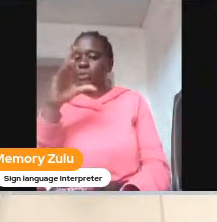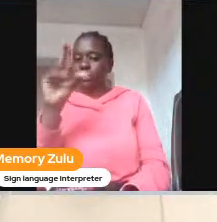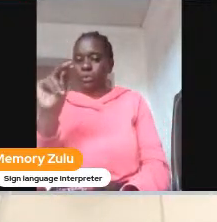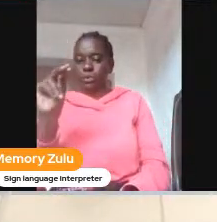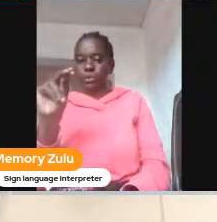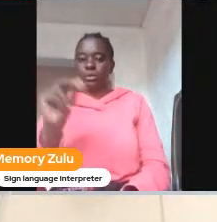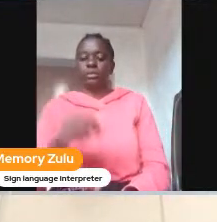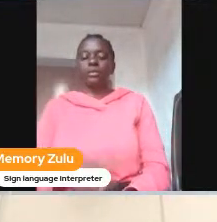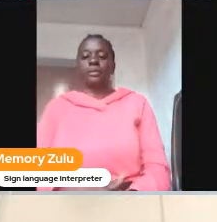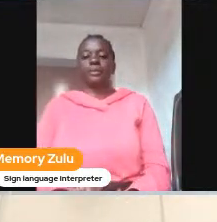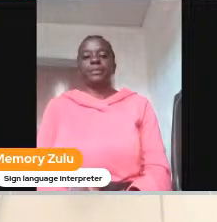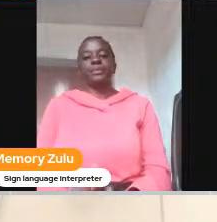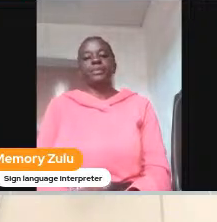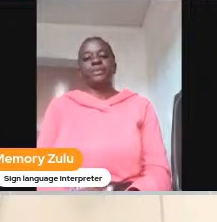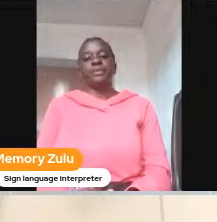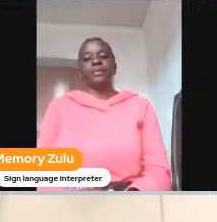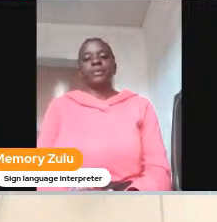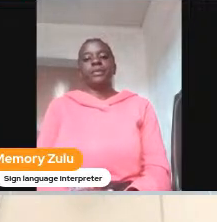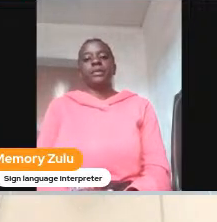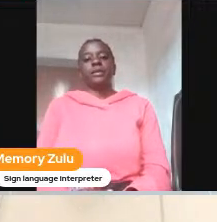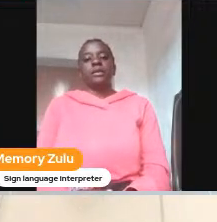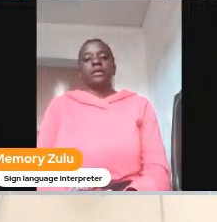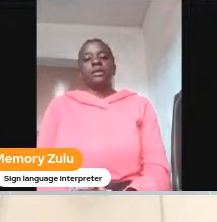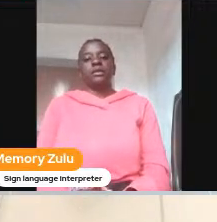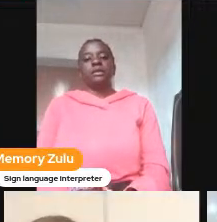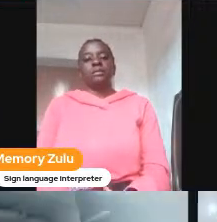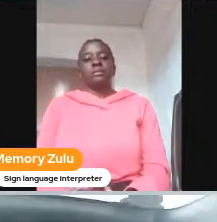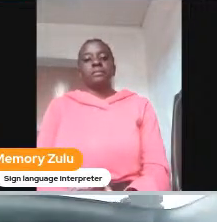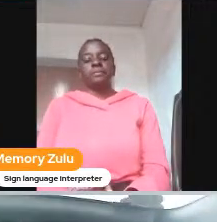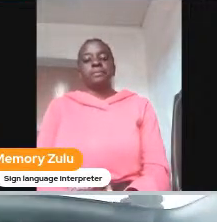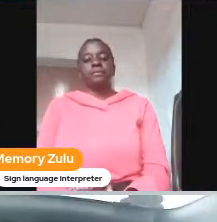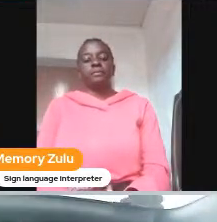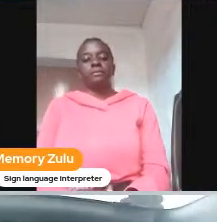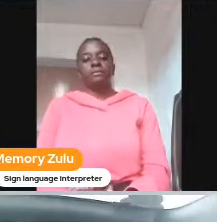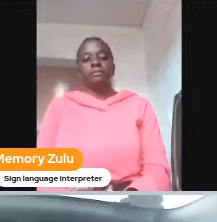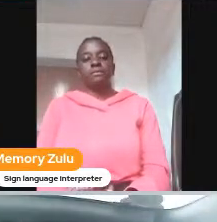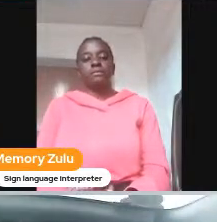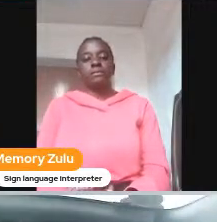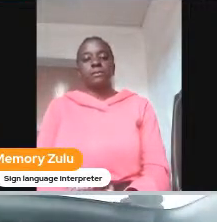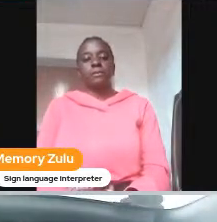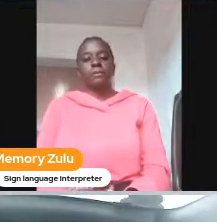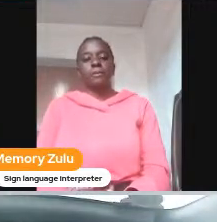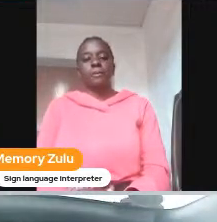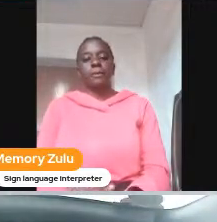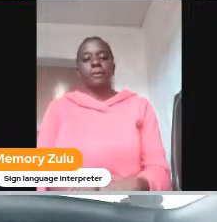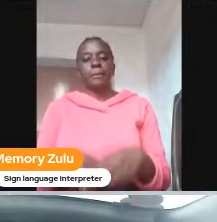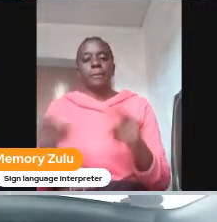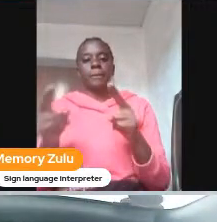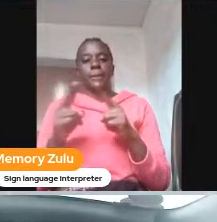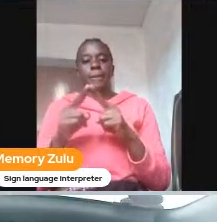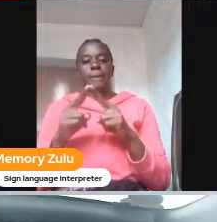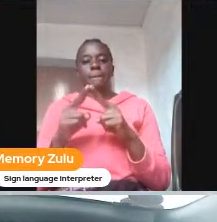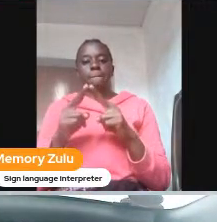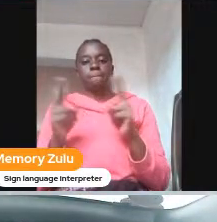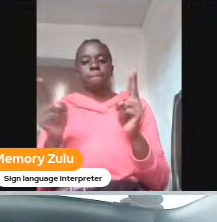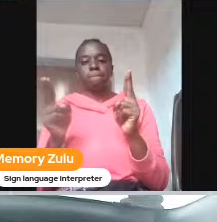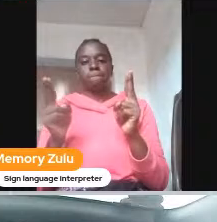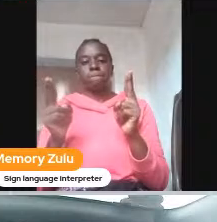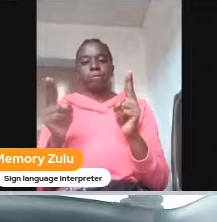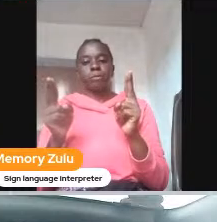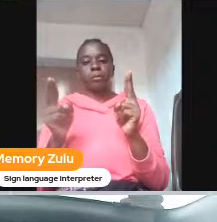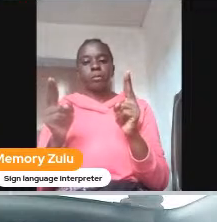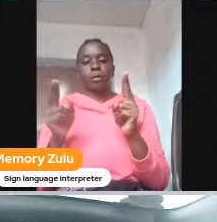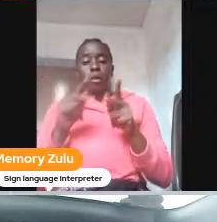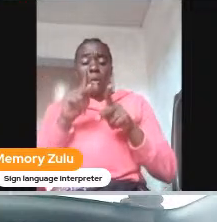Okay, so just to add on, so according to MOH guidelines, anyone who comes presenting